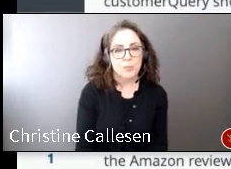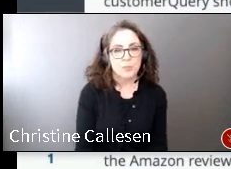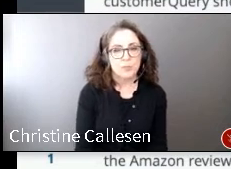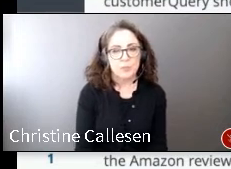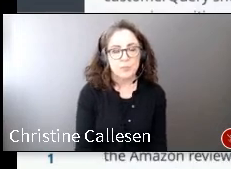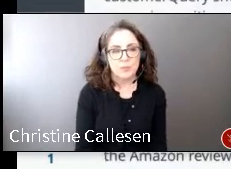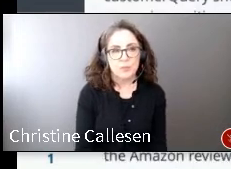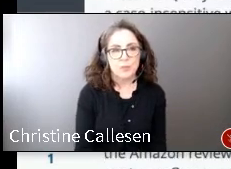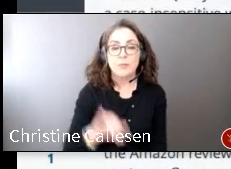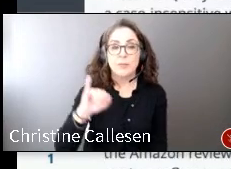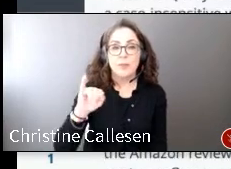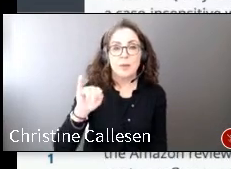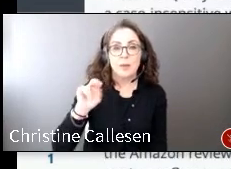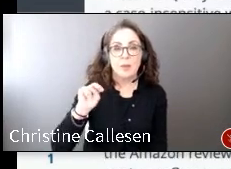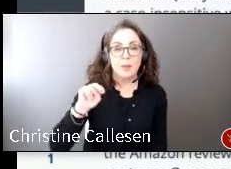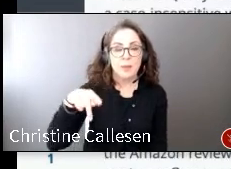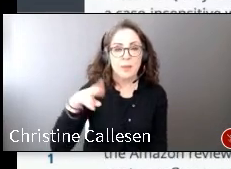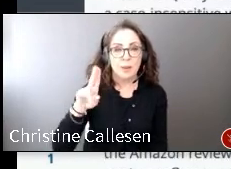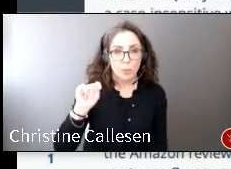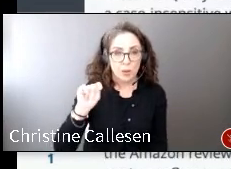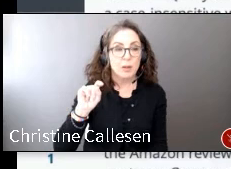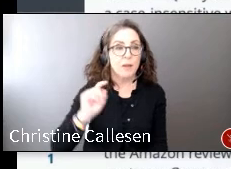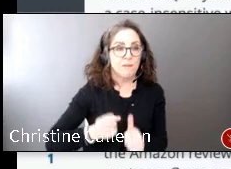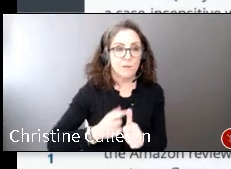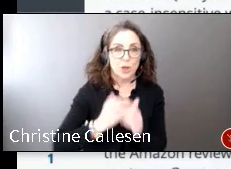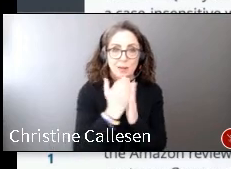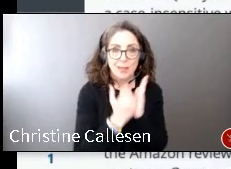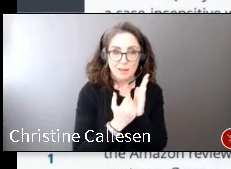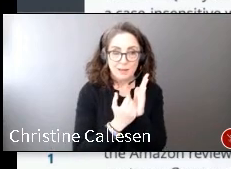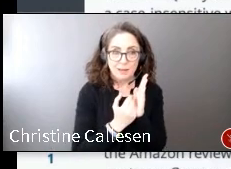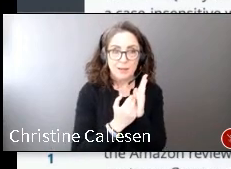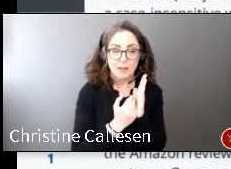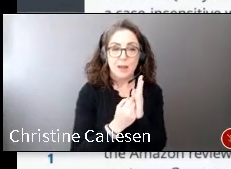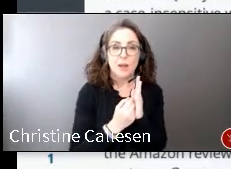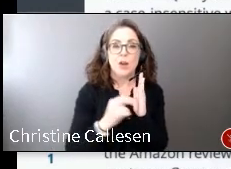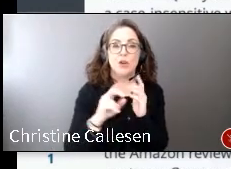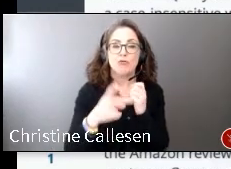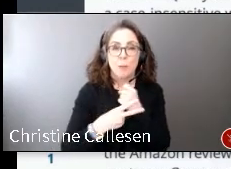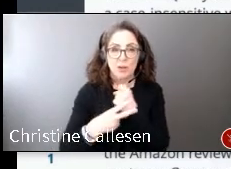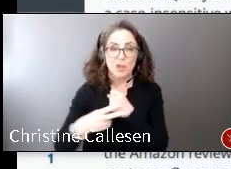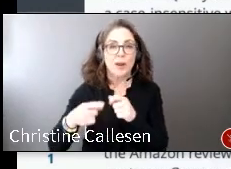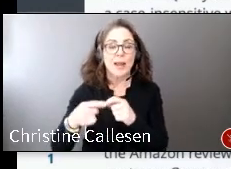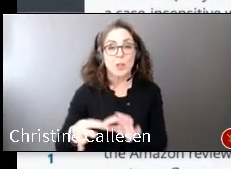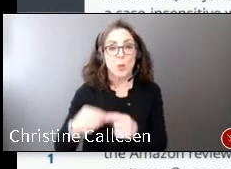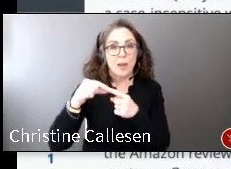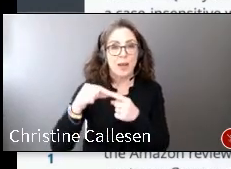So the input, the first list repository is a list of unique strings.